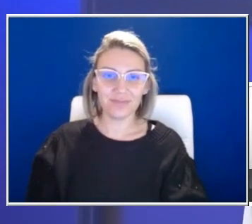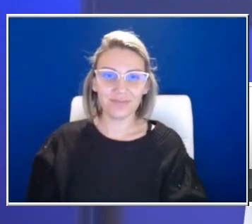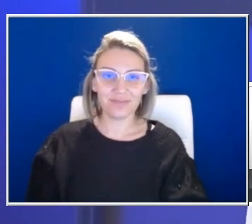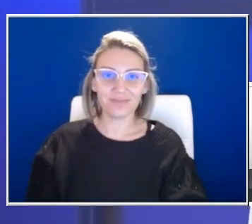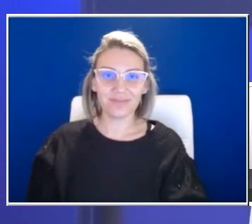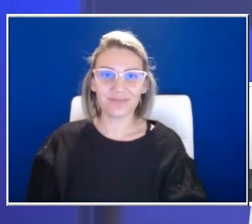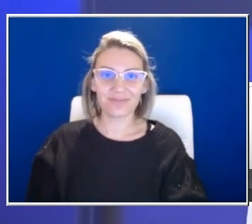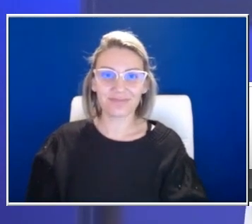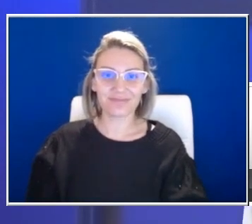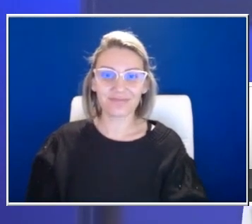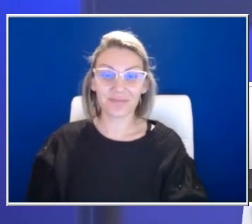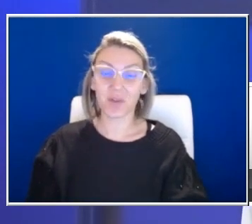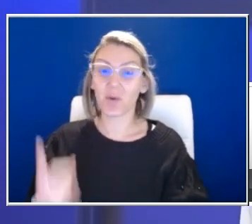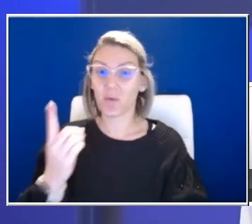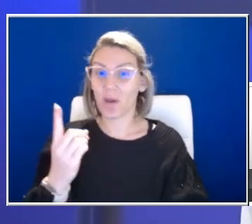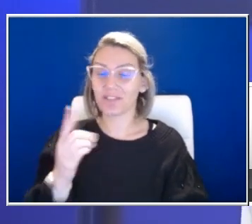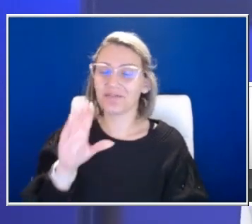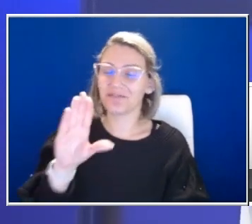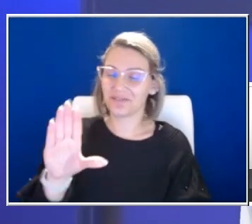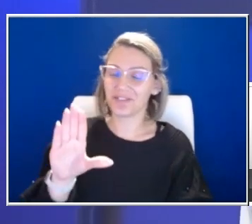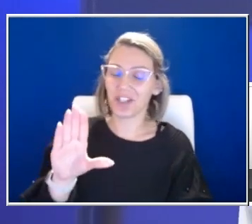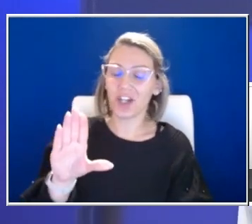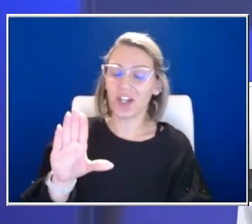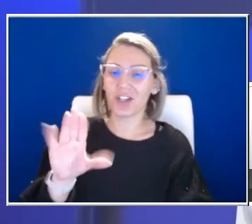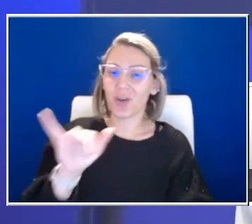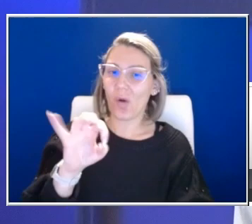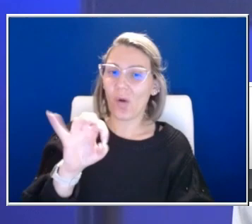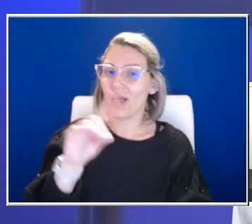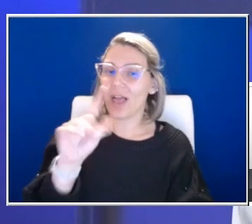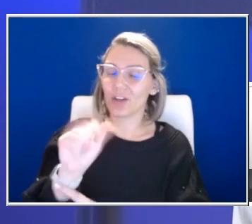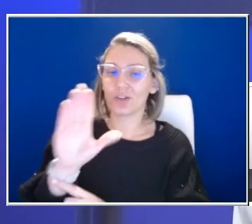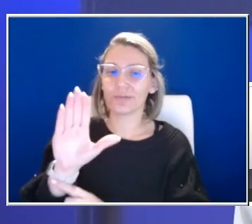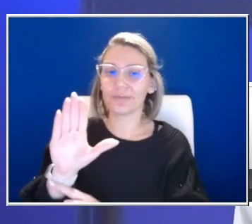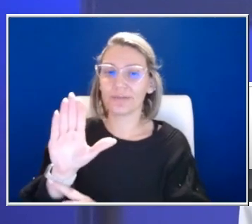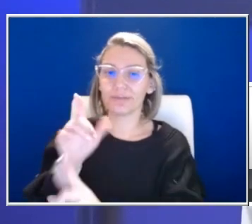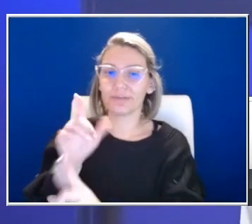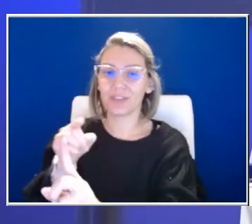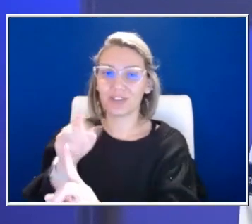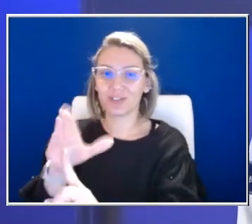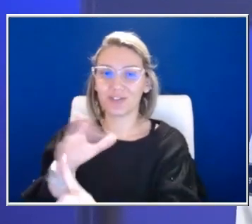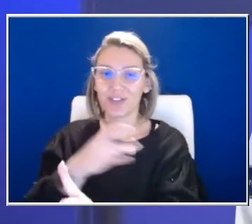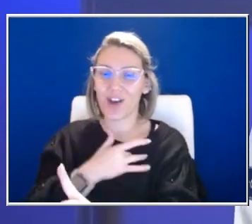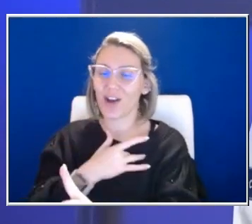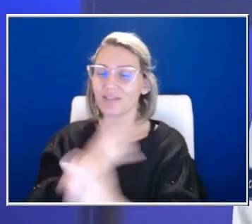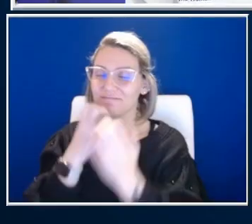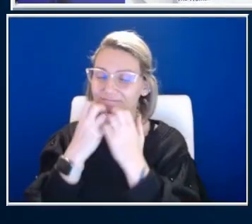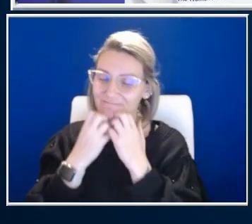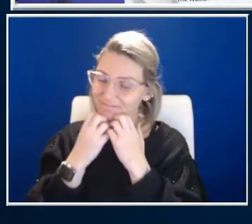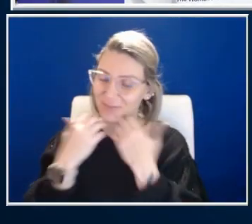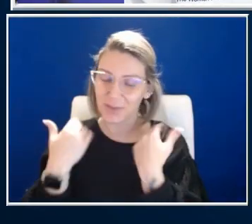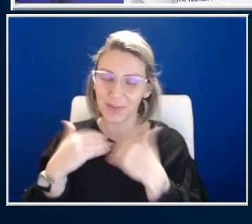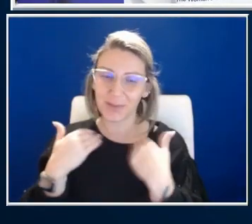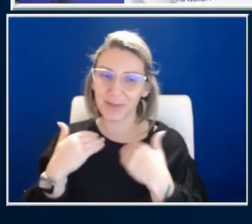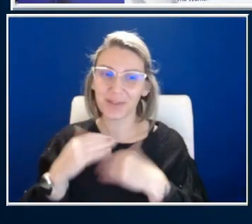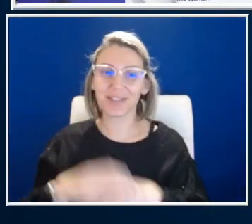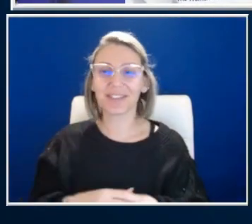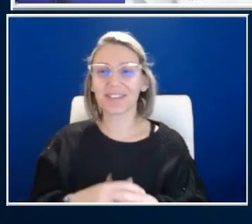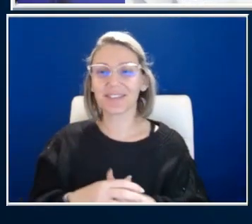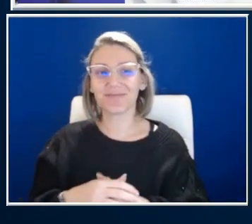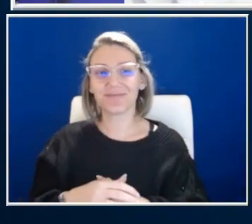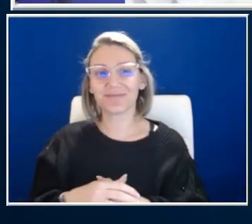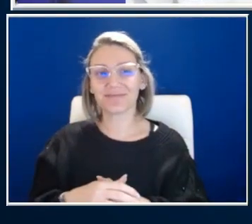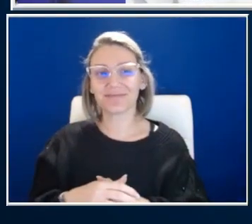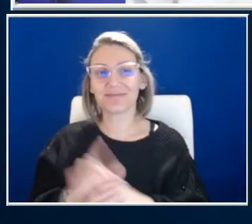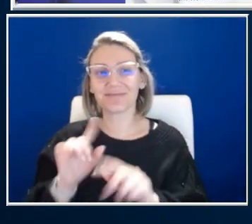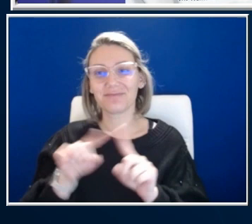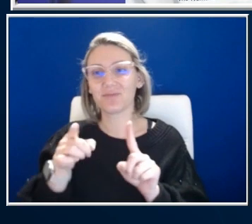One, Yolanda's mission is amazing, her heart and passion. But what she's actually